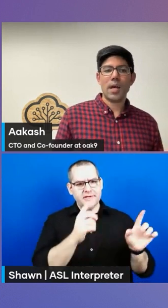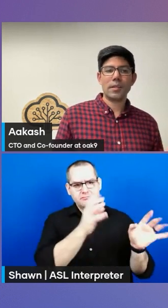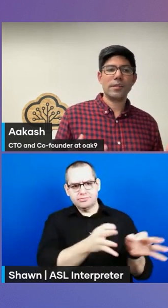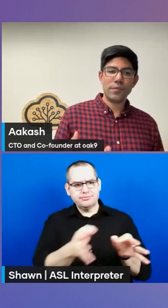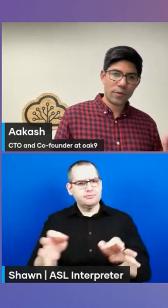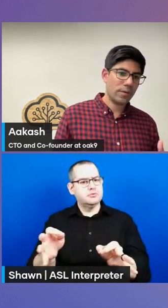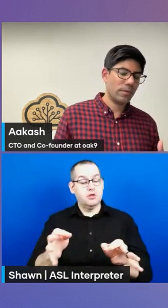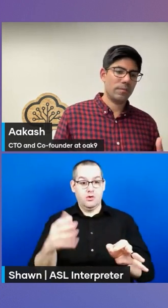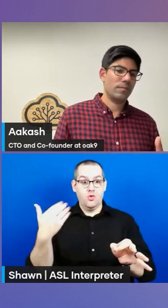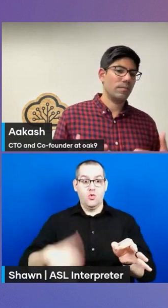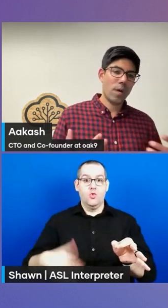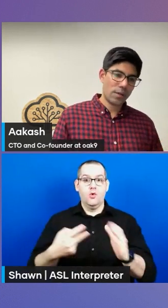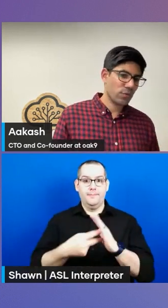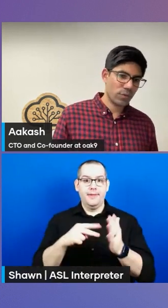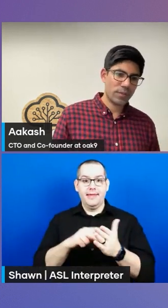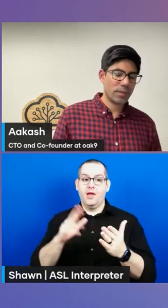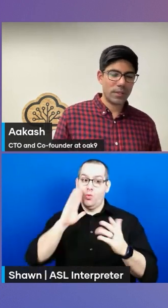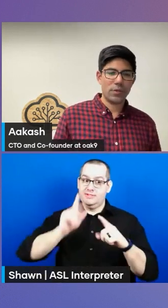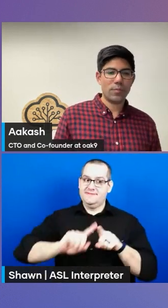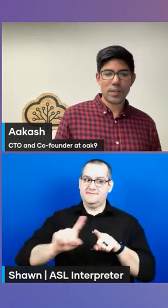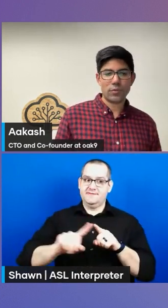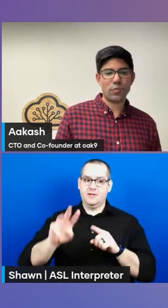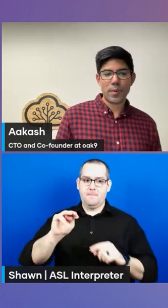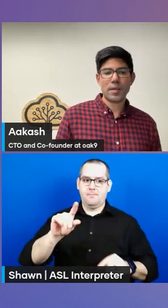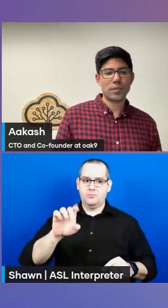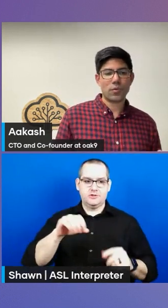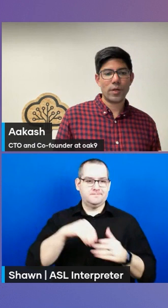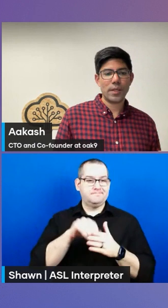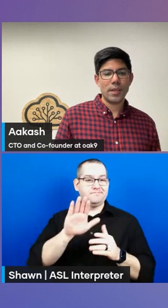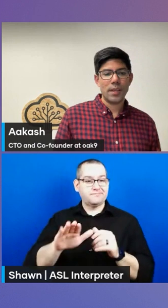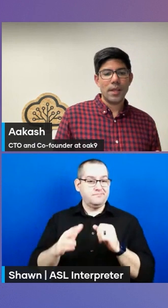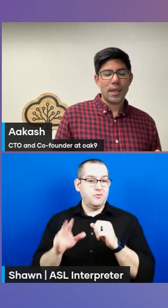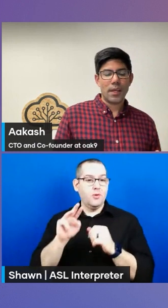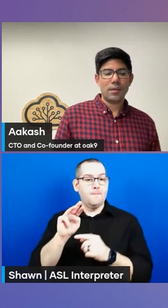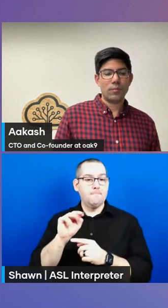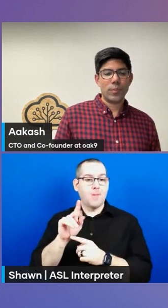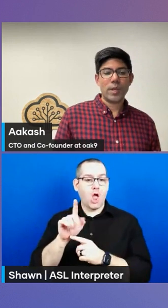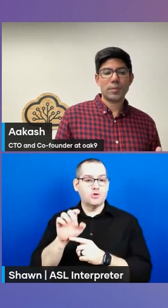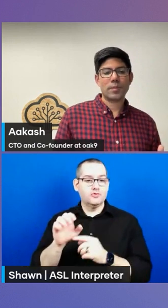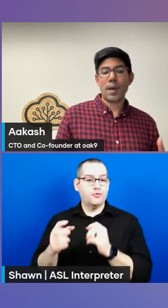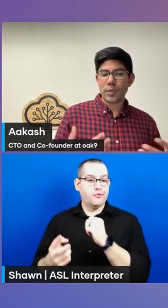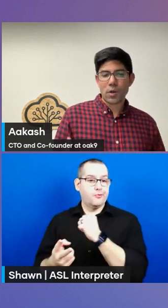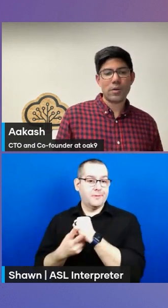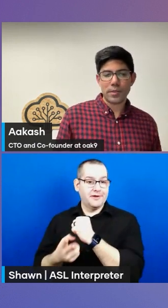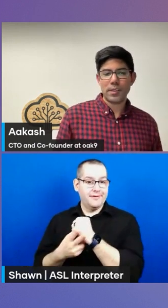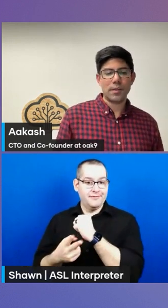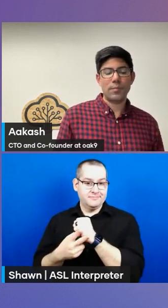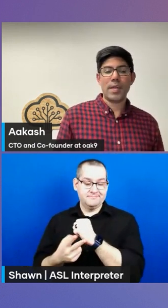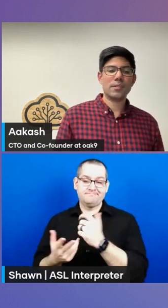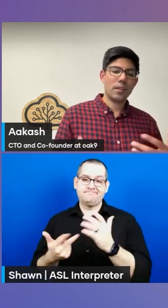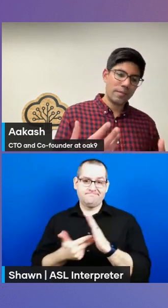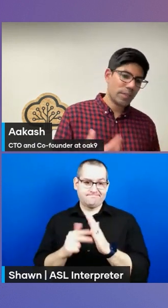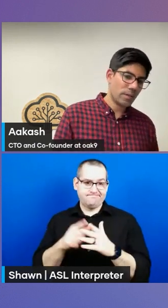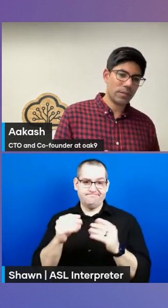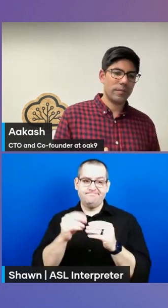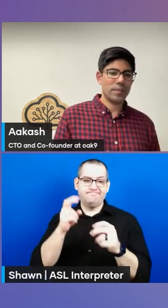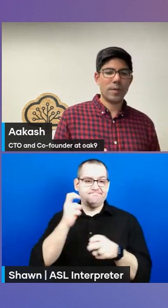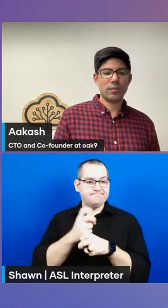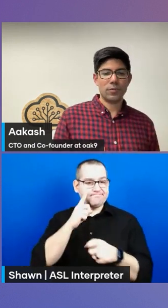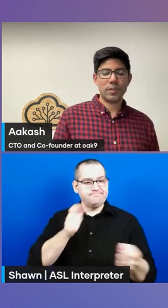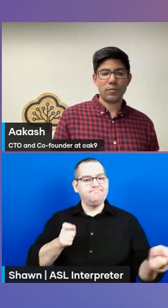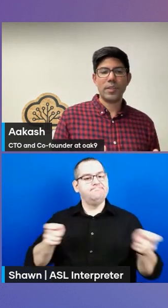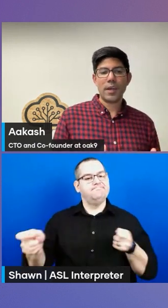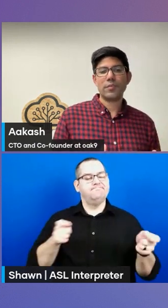have a lot of different modules in your module repository, and it becomes that much harder to then manage the life cycles of